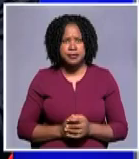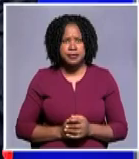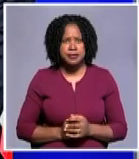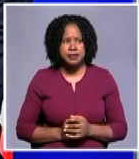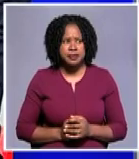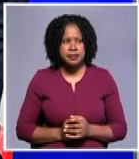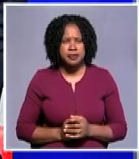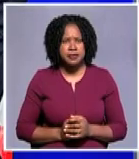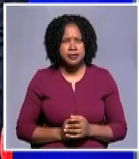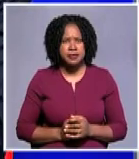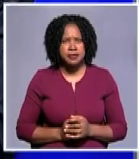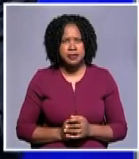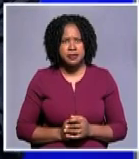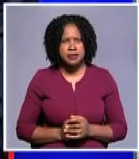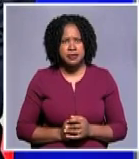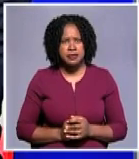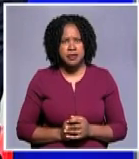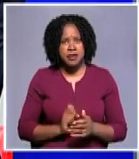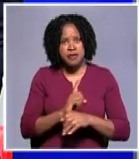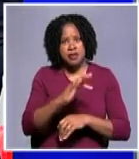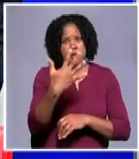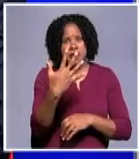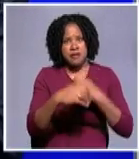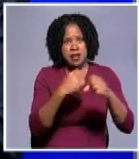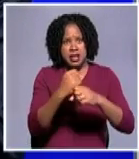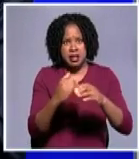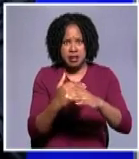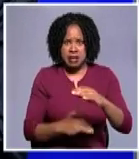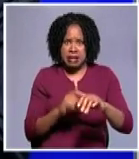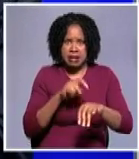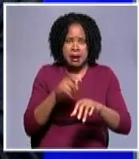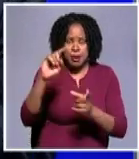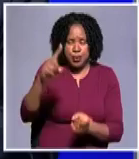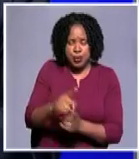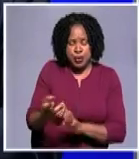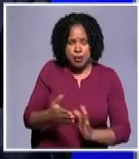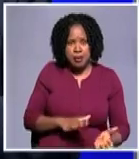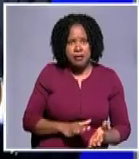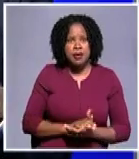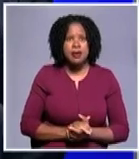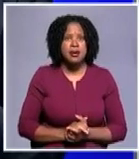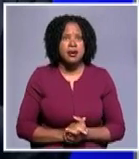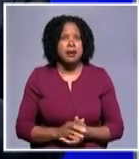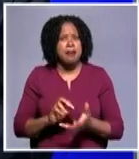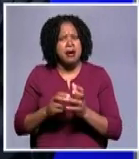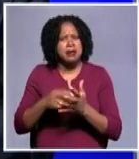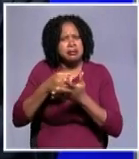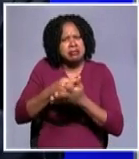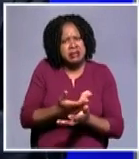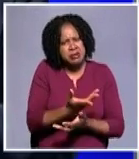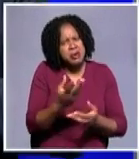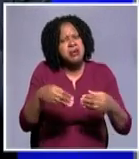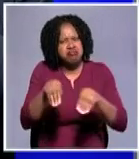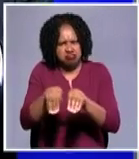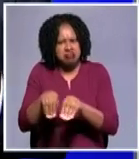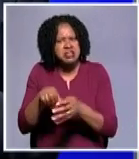under 5 mortality rate within a 5-year period. Therefore, all these efforts have been made.